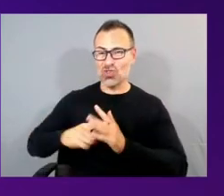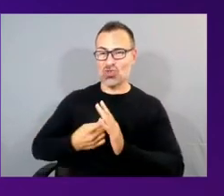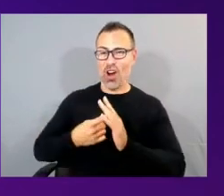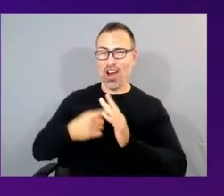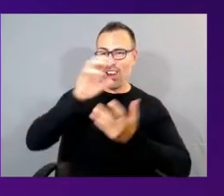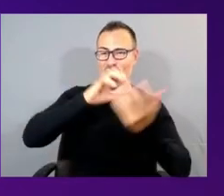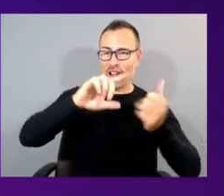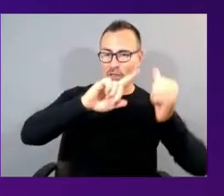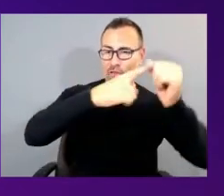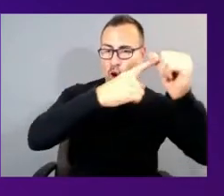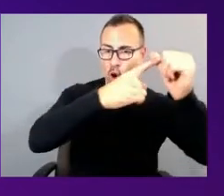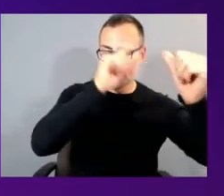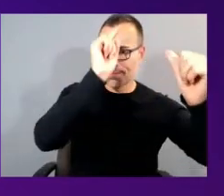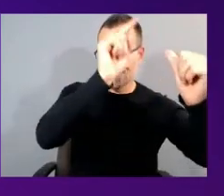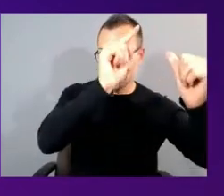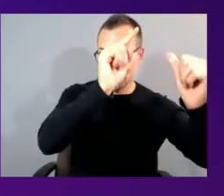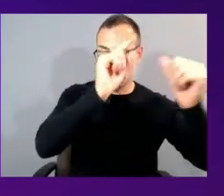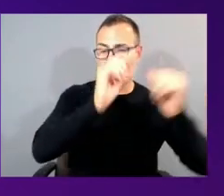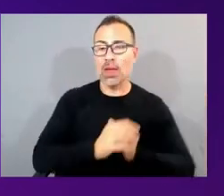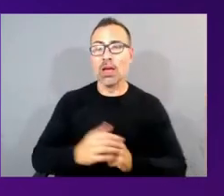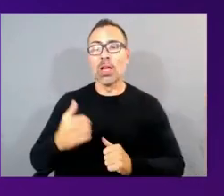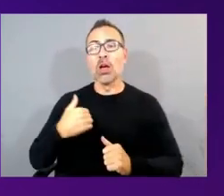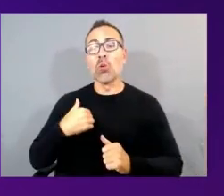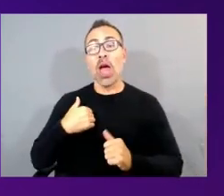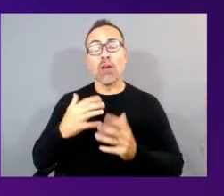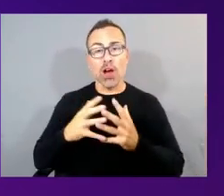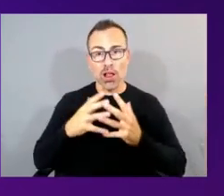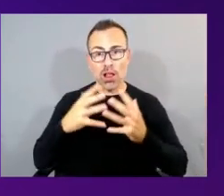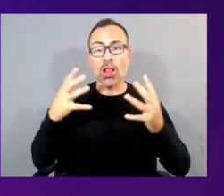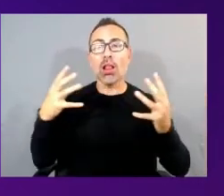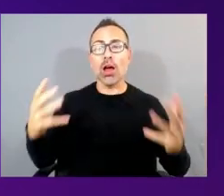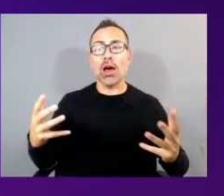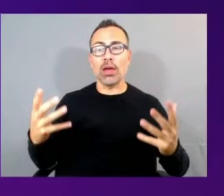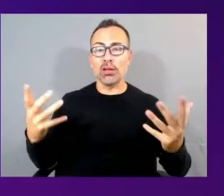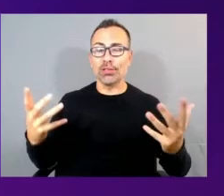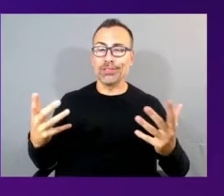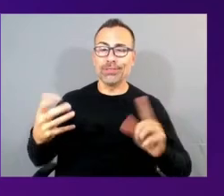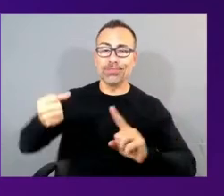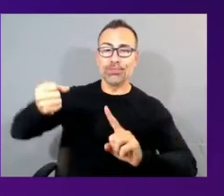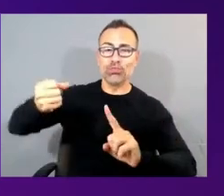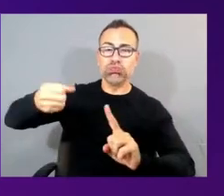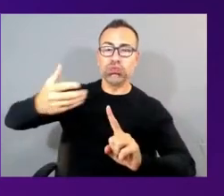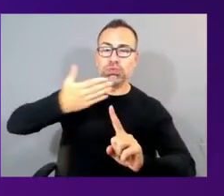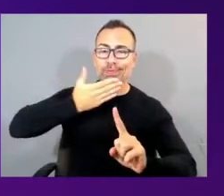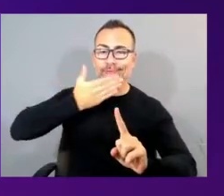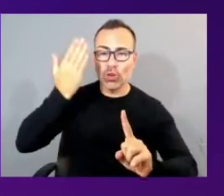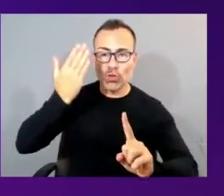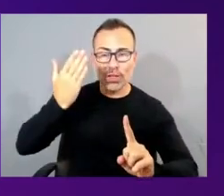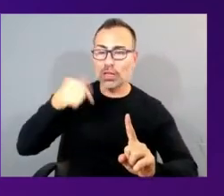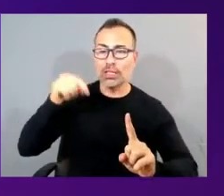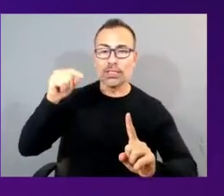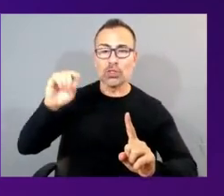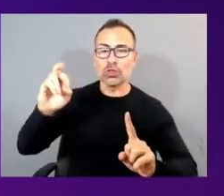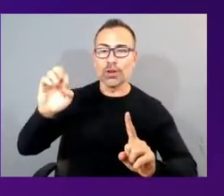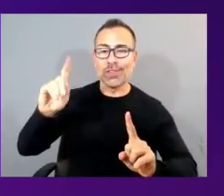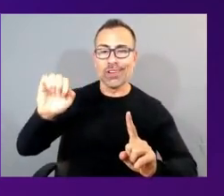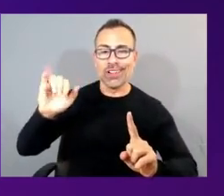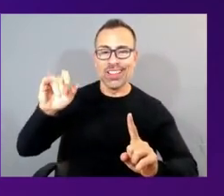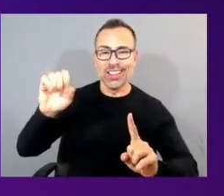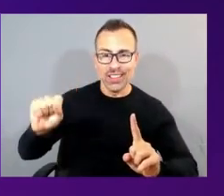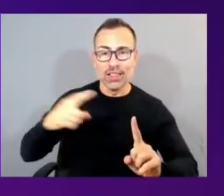architecture. And this is then, of course, based on managed services for IoT, compute, analytics, and machine